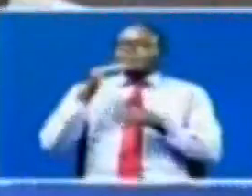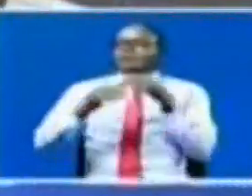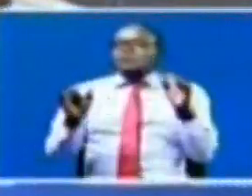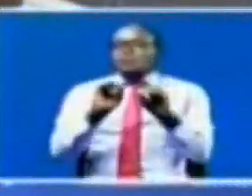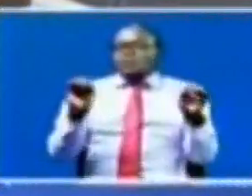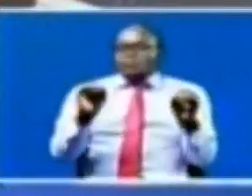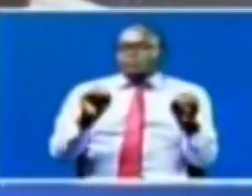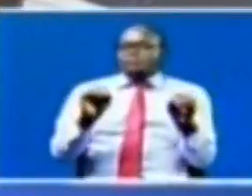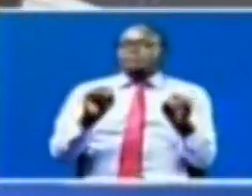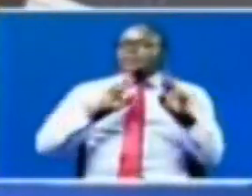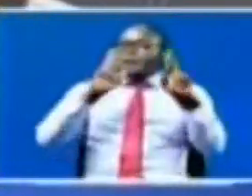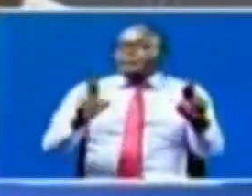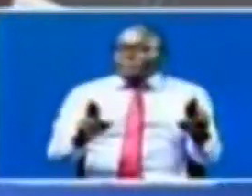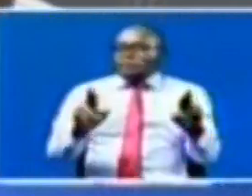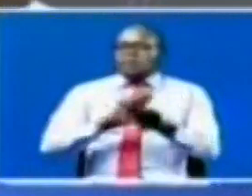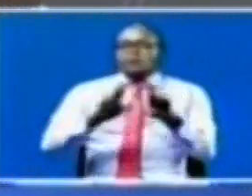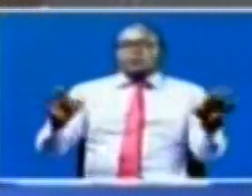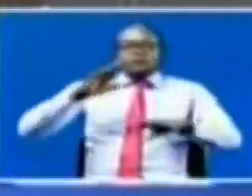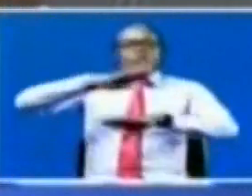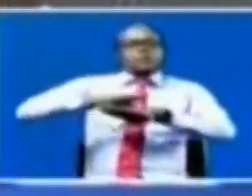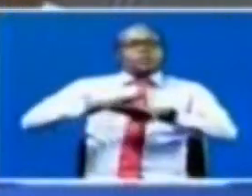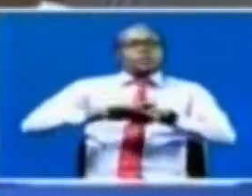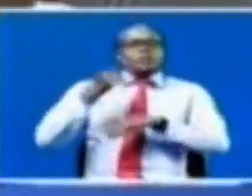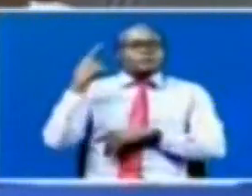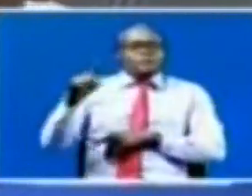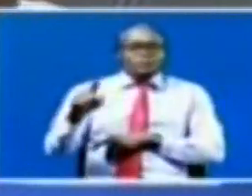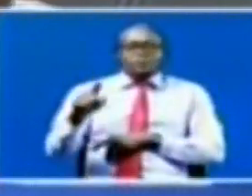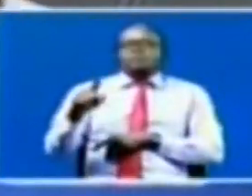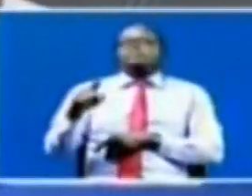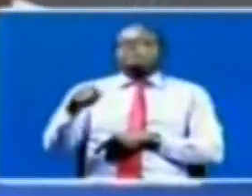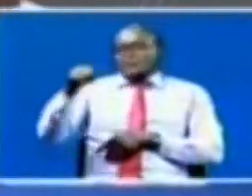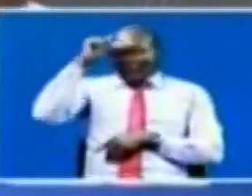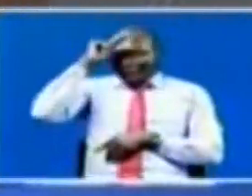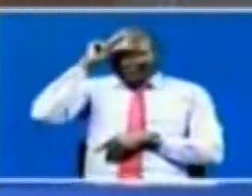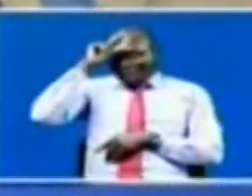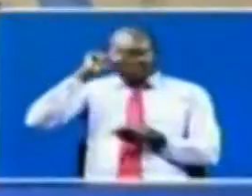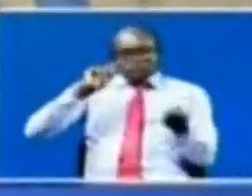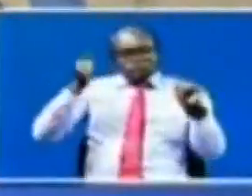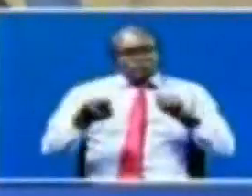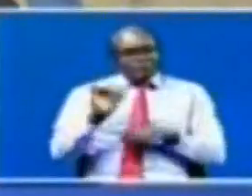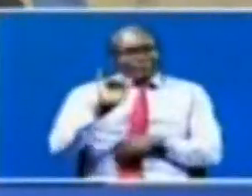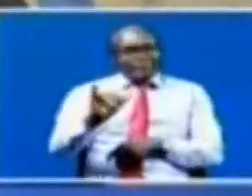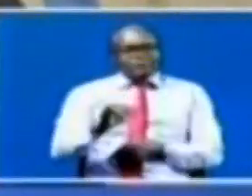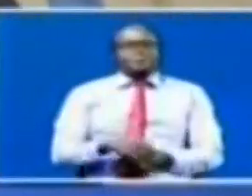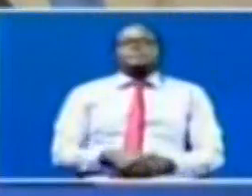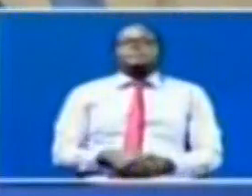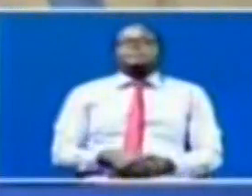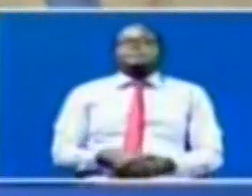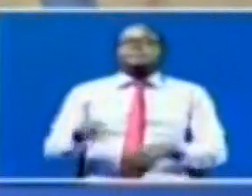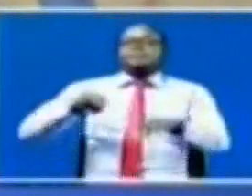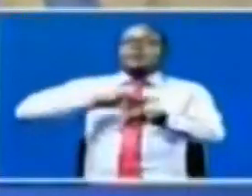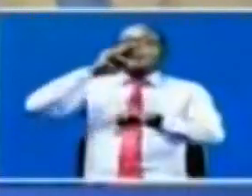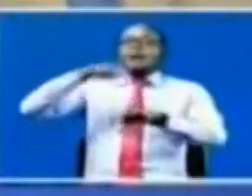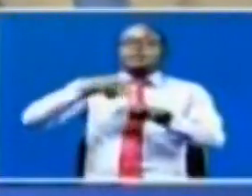materials. The findings appear not to be good enough, forcing the government to take a quick retreat. The CBC national